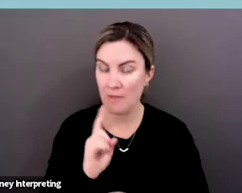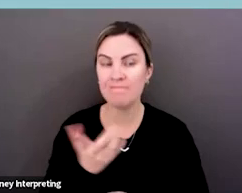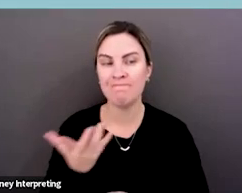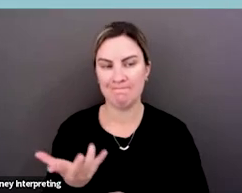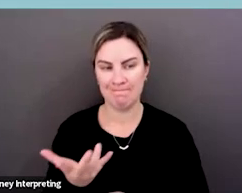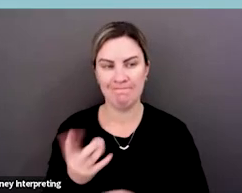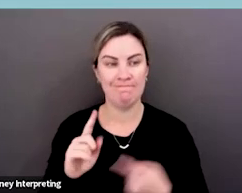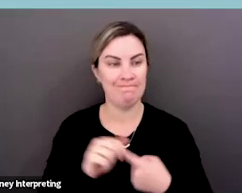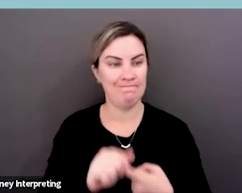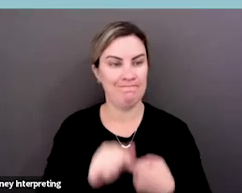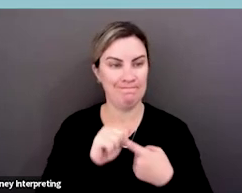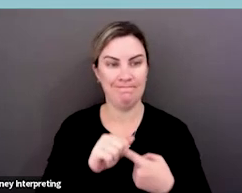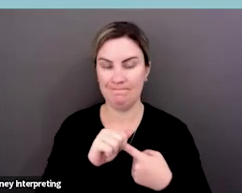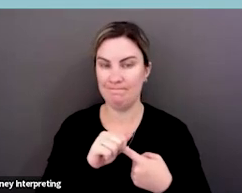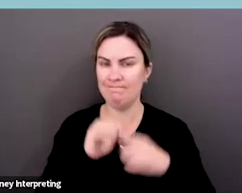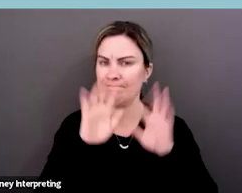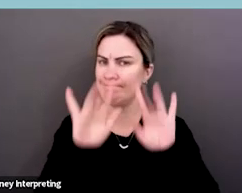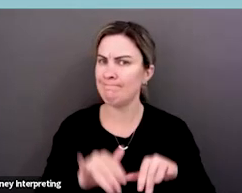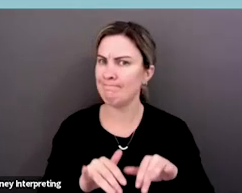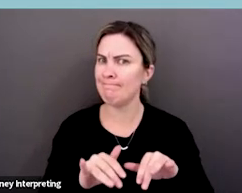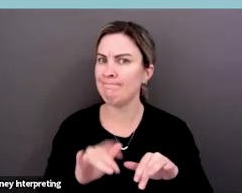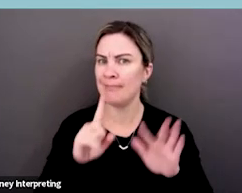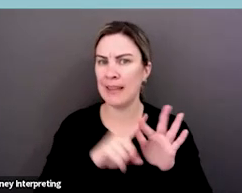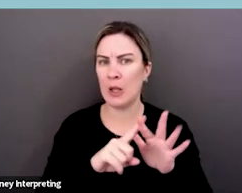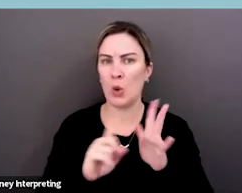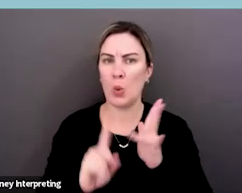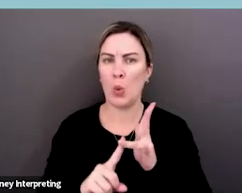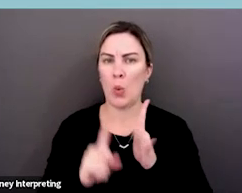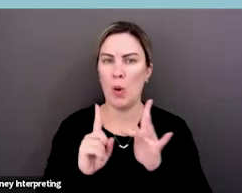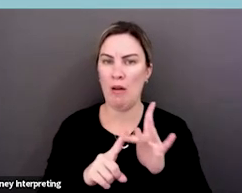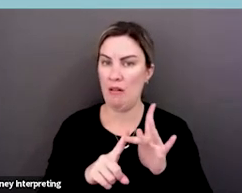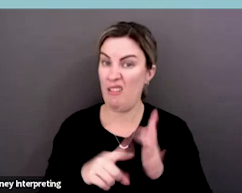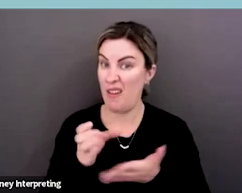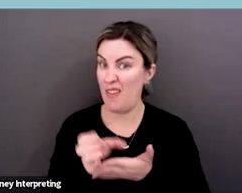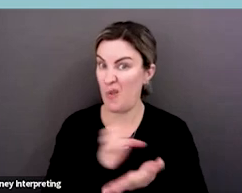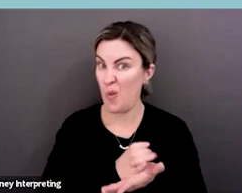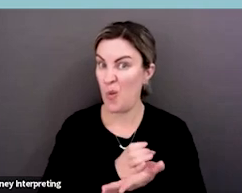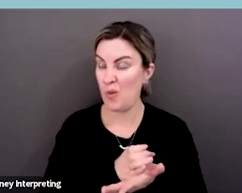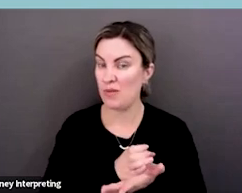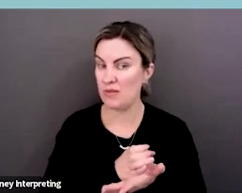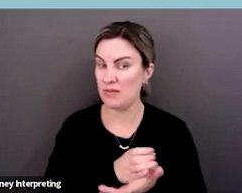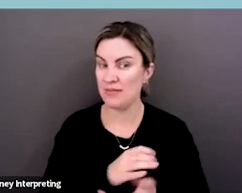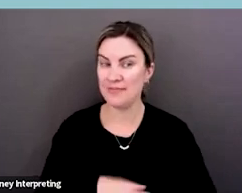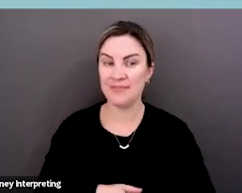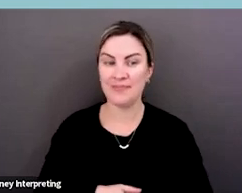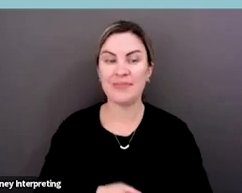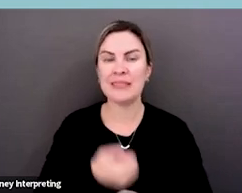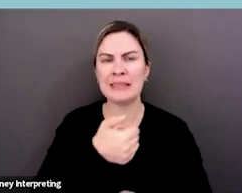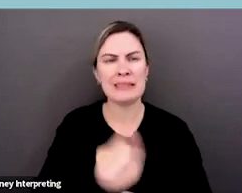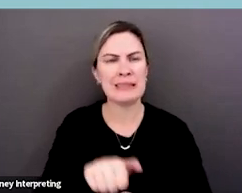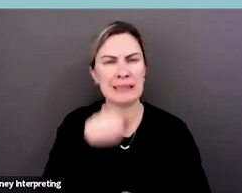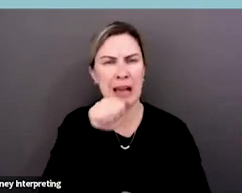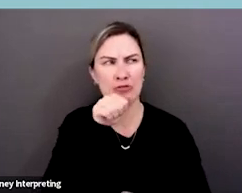do on the next slide is complete an expression of interest to take the course. Of that 688